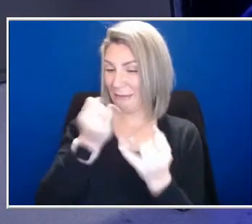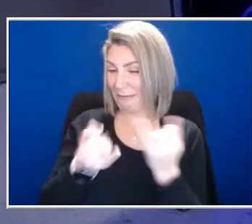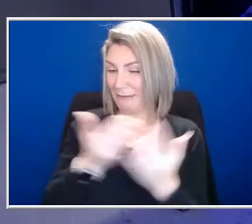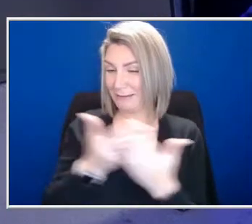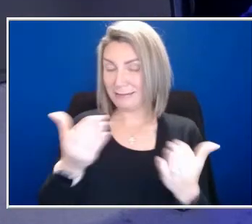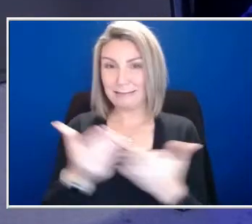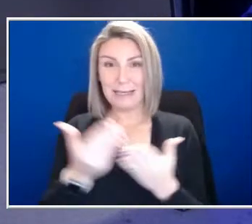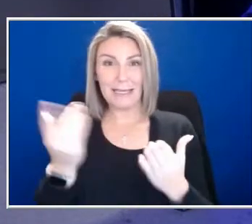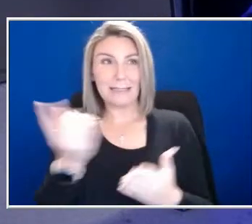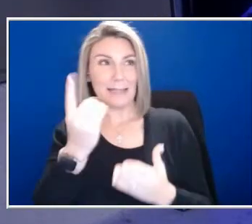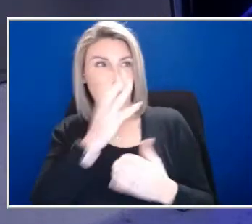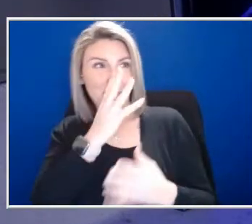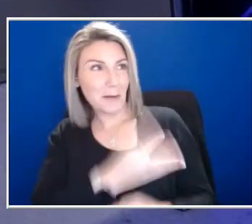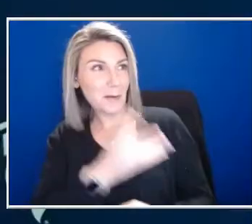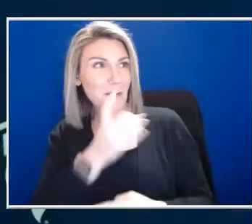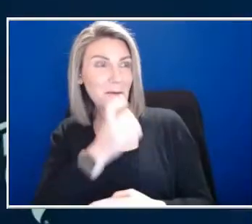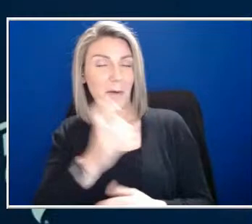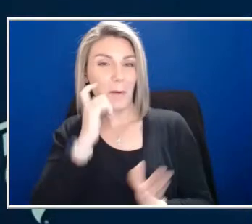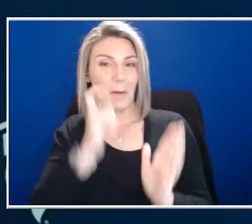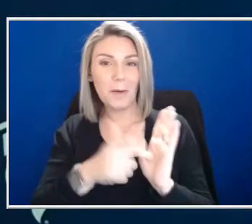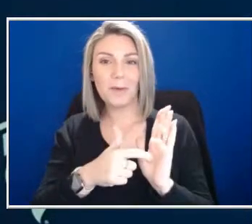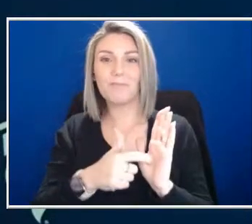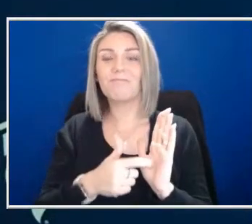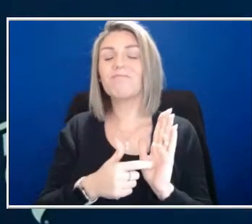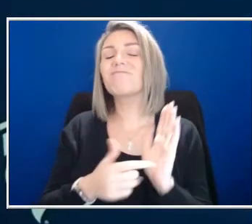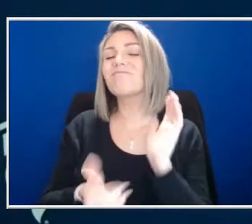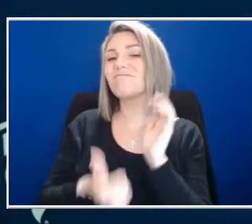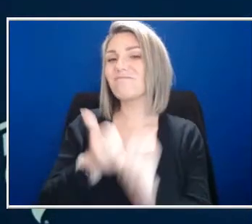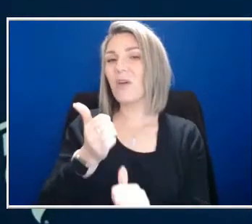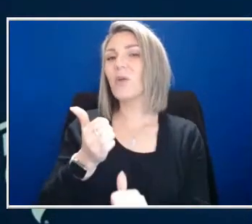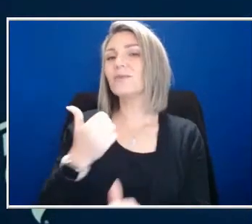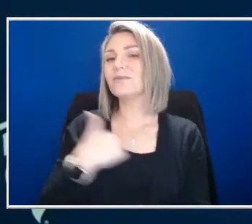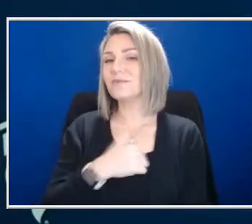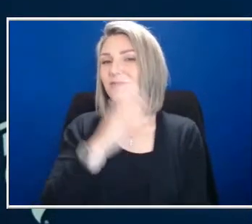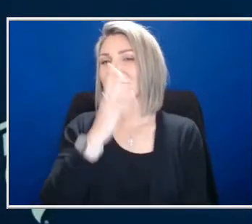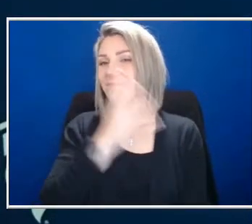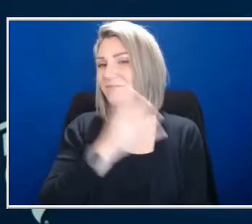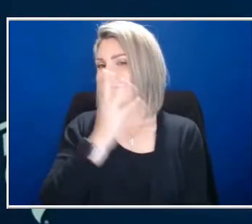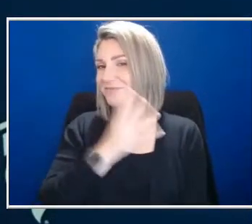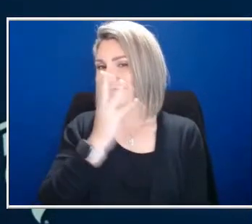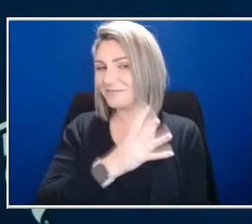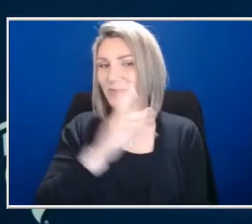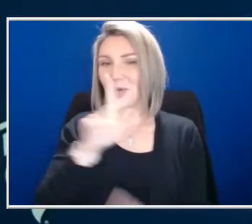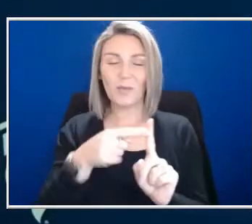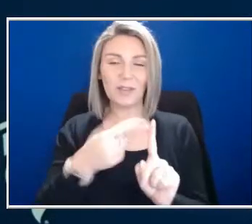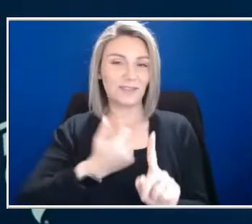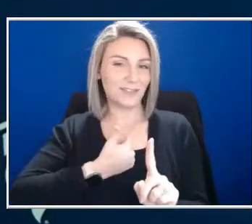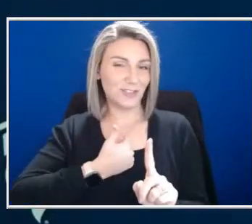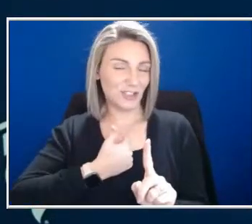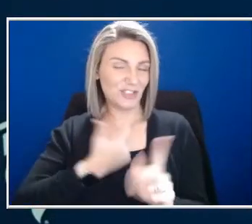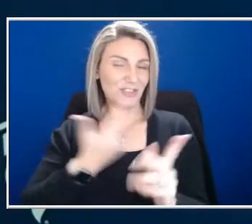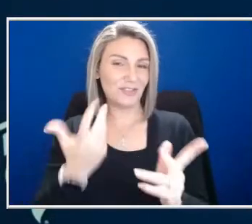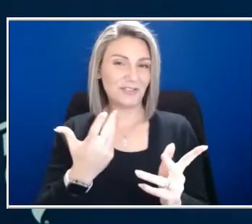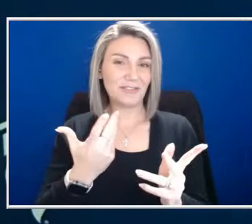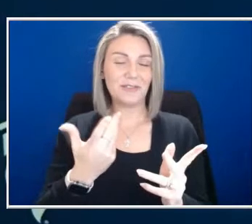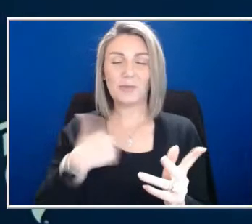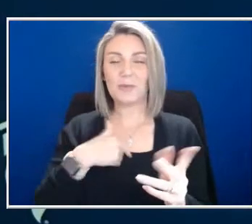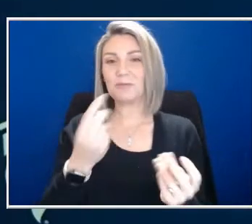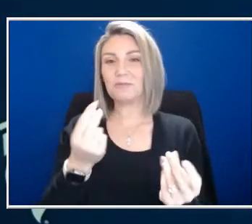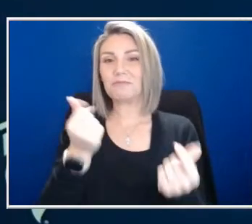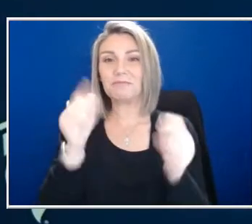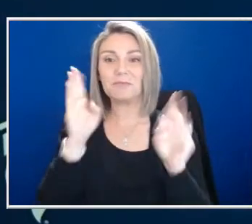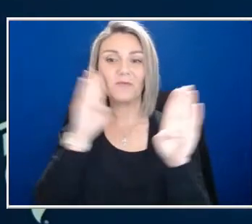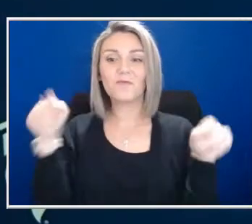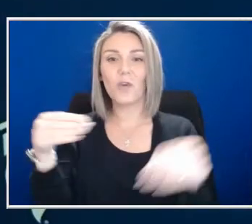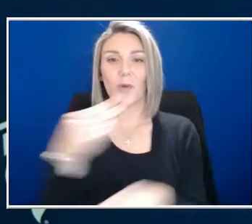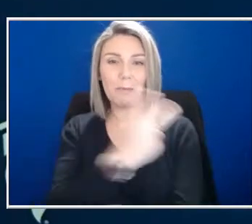Tell us about that. Yeah, well, I think most of us ignore when it's ourselves. We're probably quick to focus on our patients